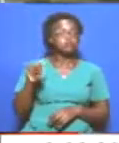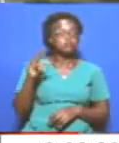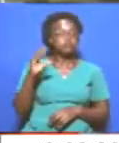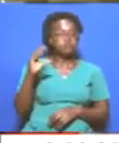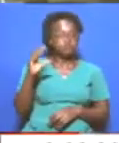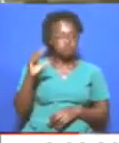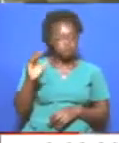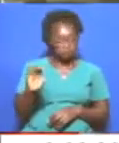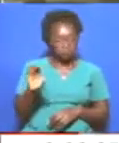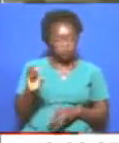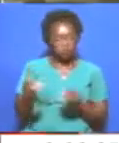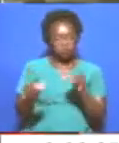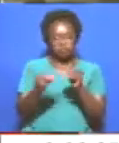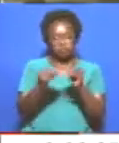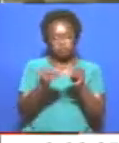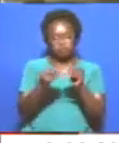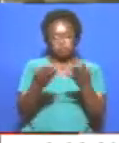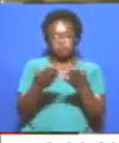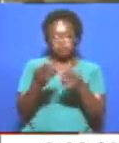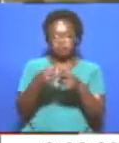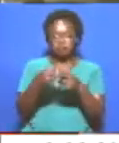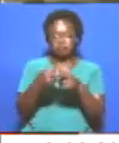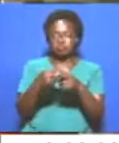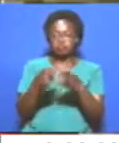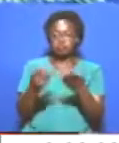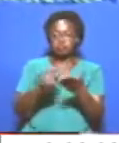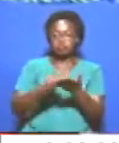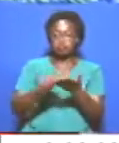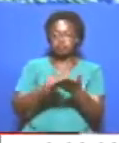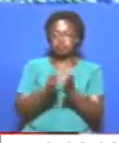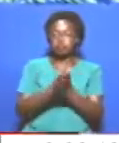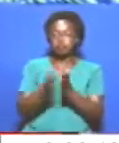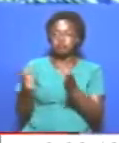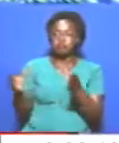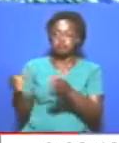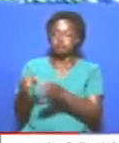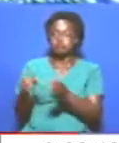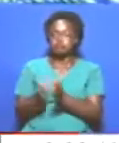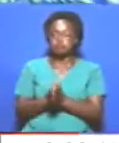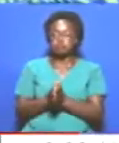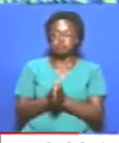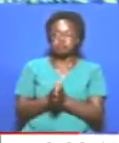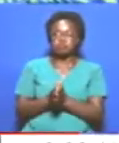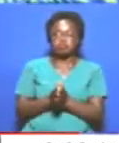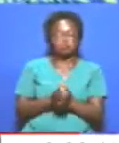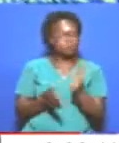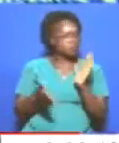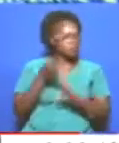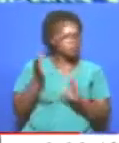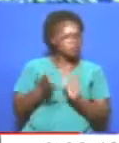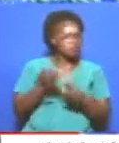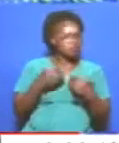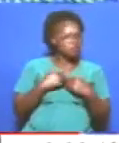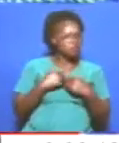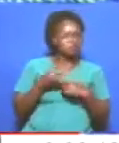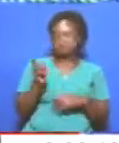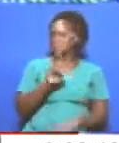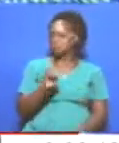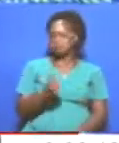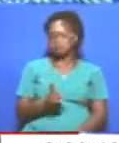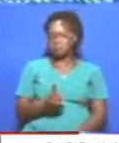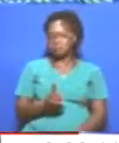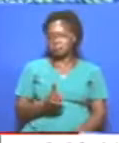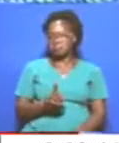days to discuss and ratify any coalition with other parties. There is no urgency. We have up to the